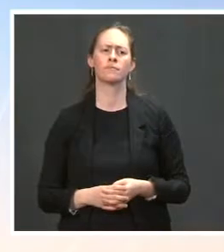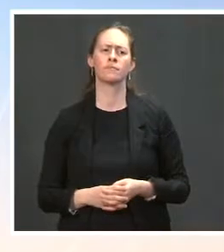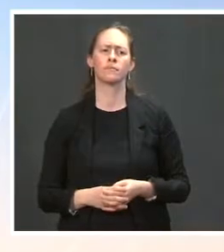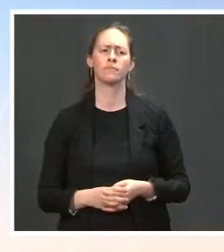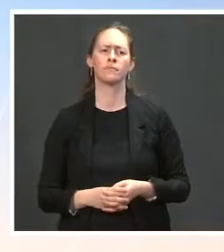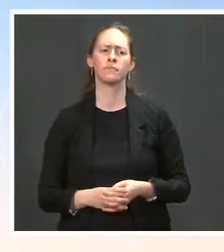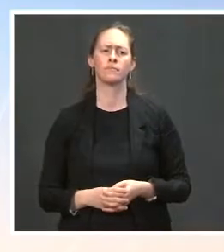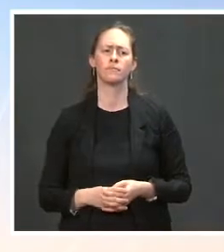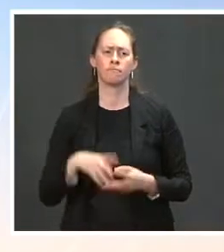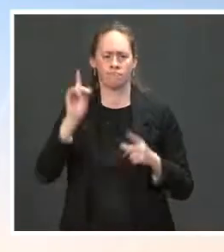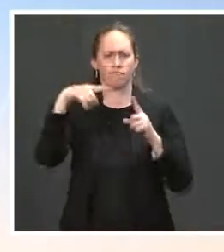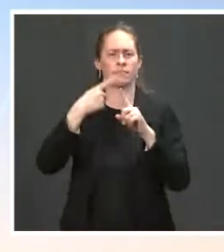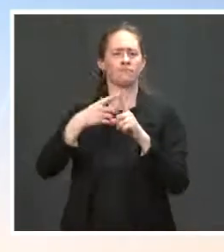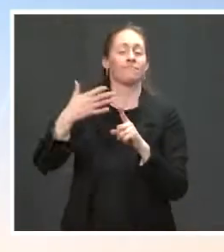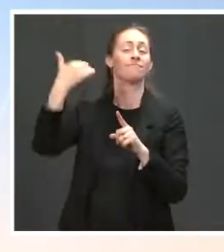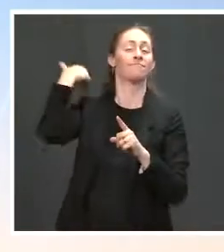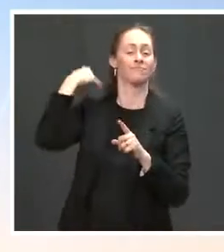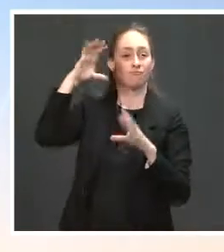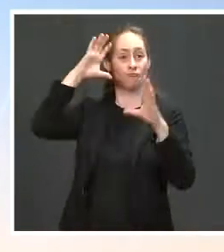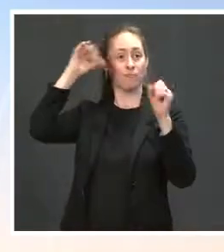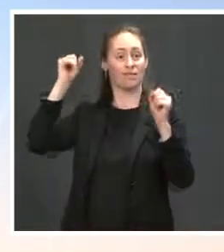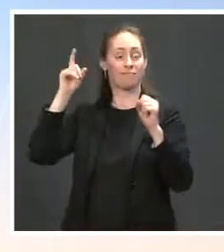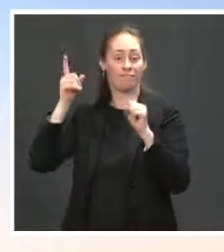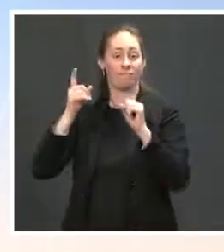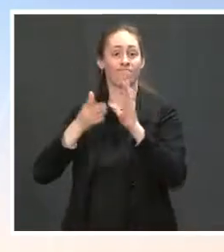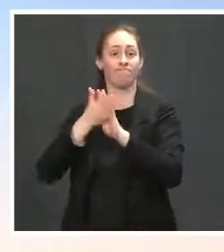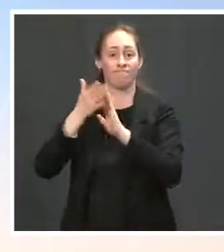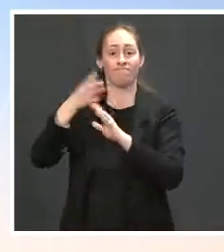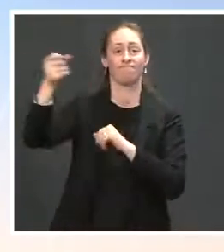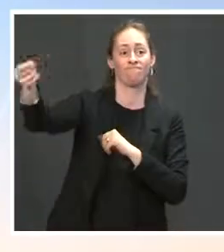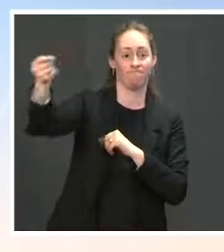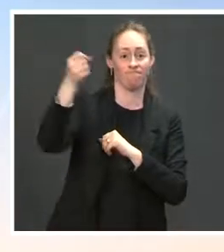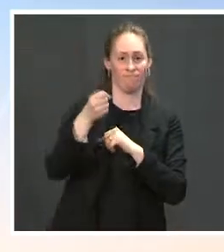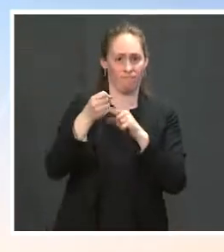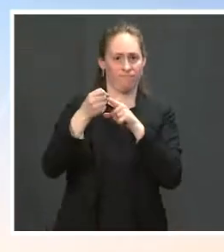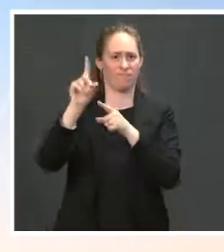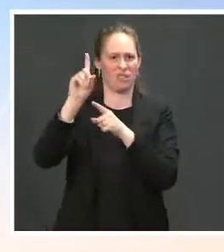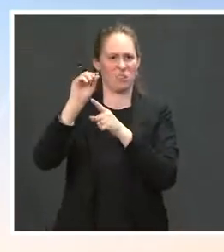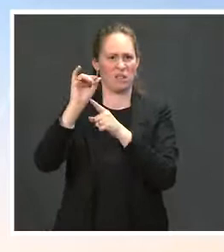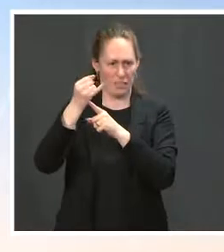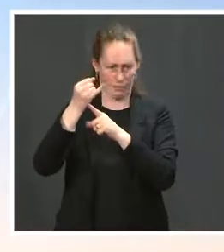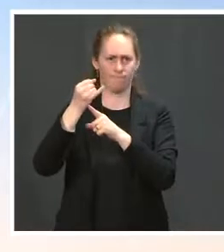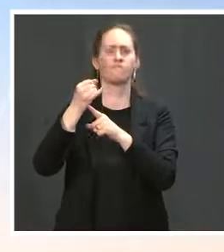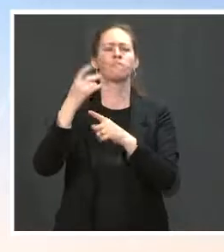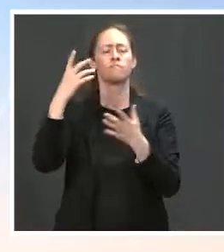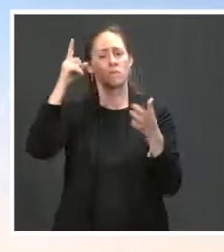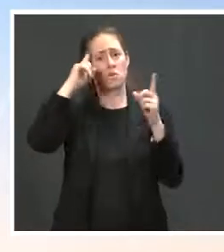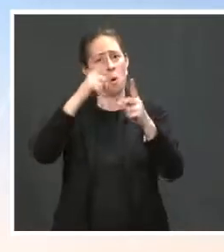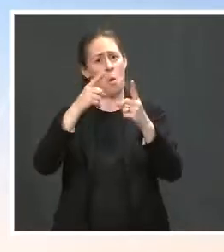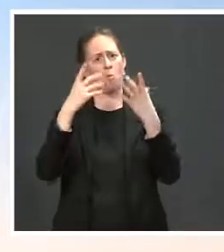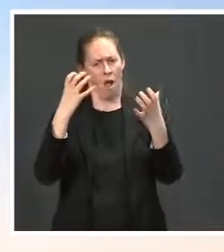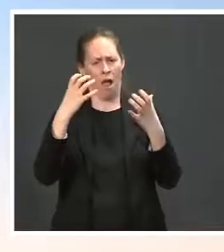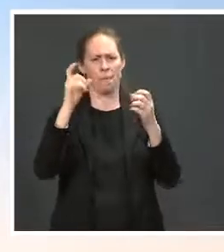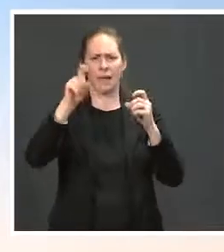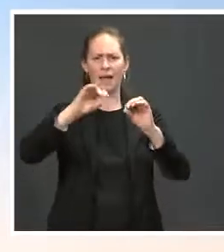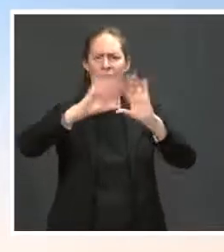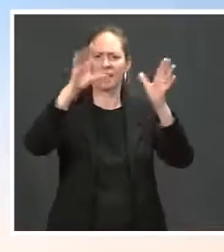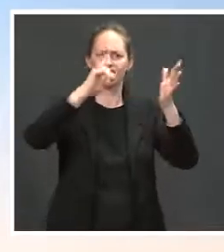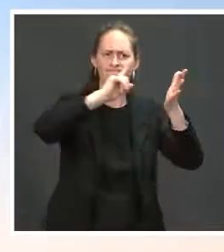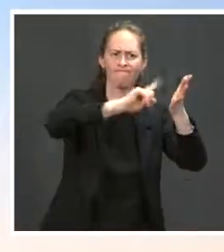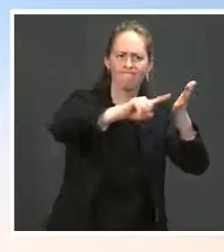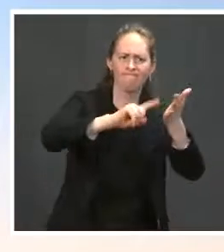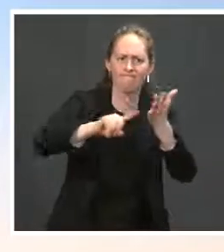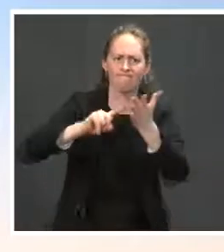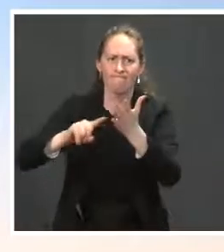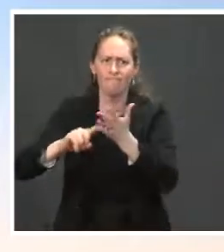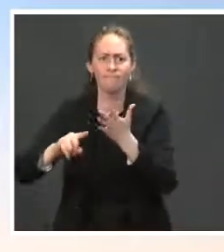appoint DOJ leadership that would prioritize pattern or practice investigations. And so last week, obviously we didn't know the outcome, right, of the verdict, but